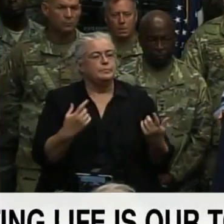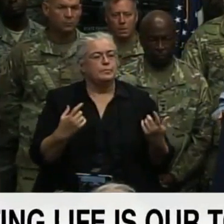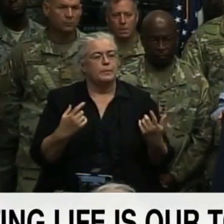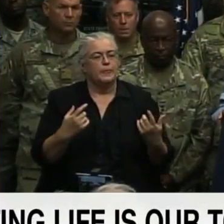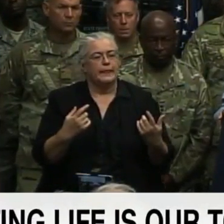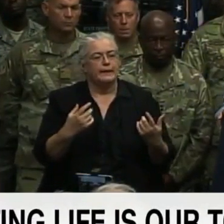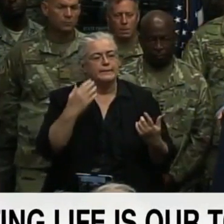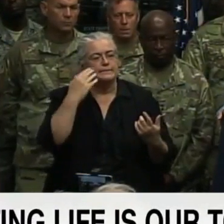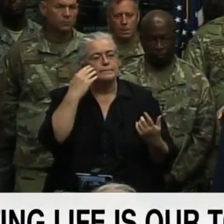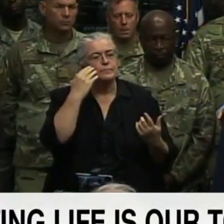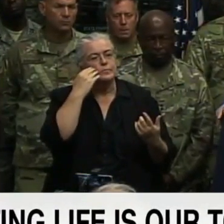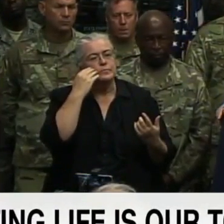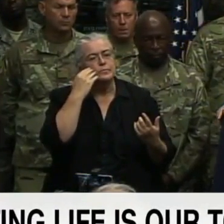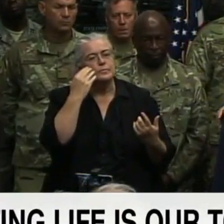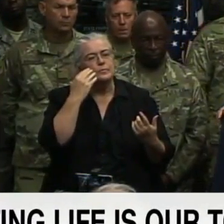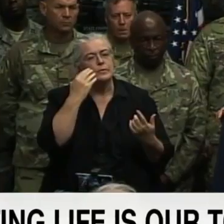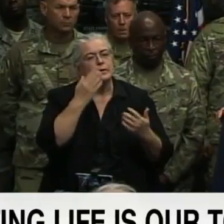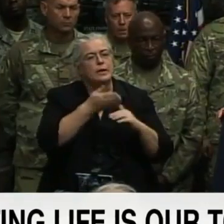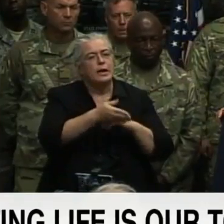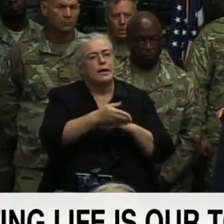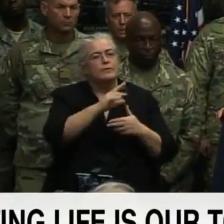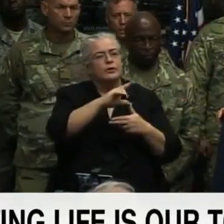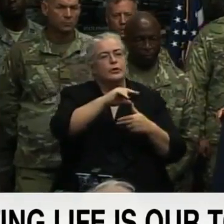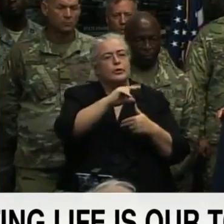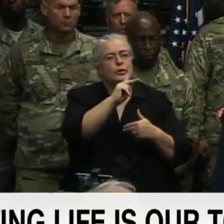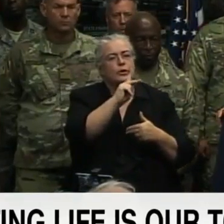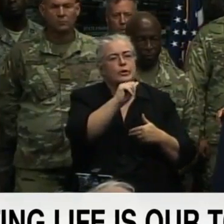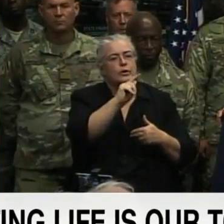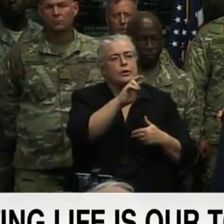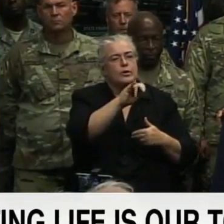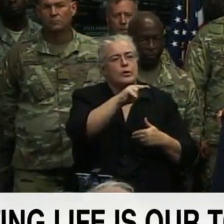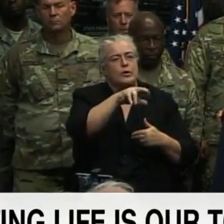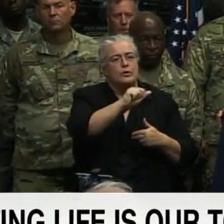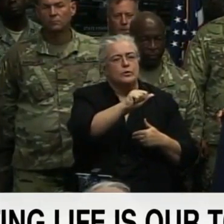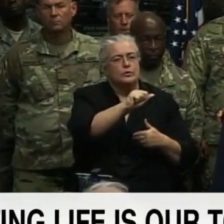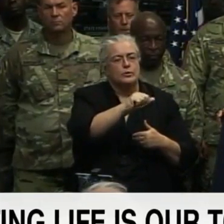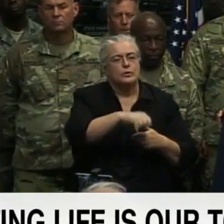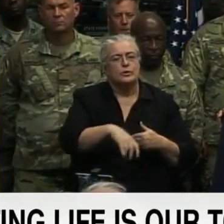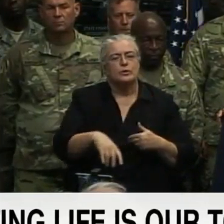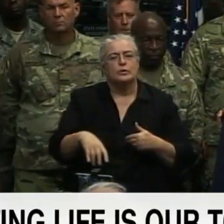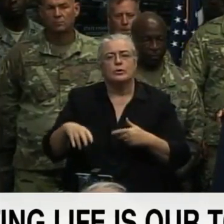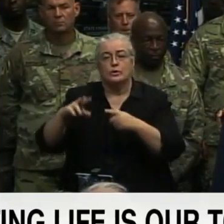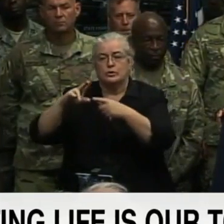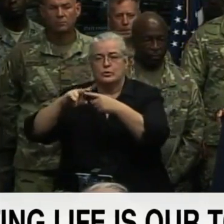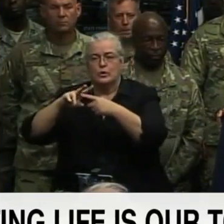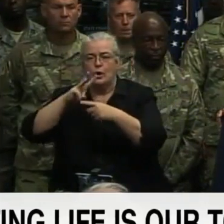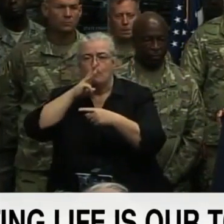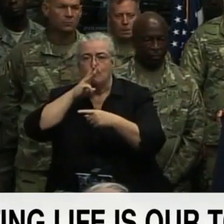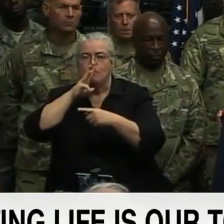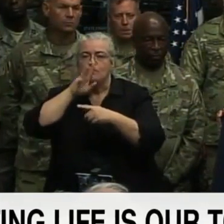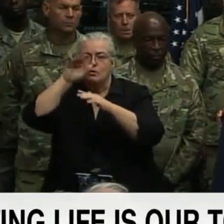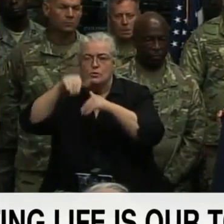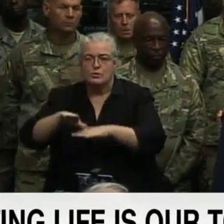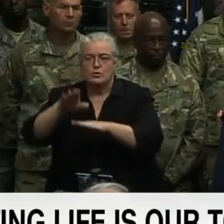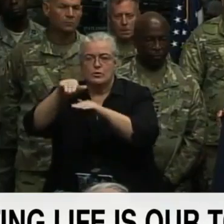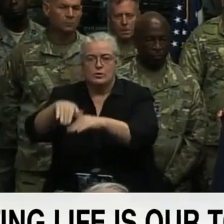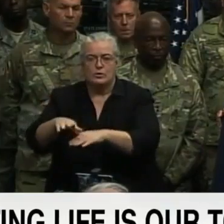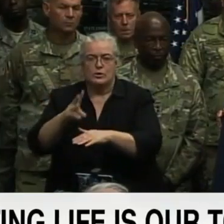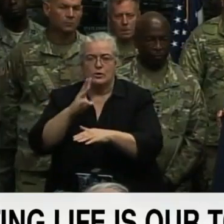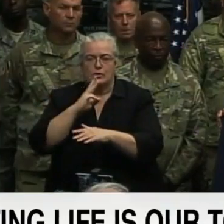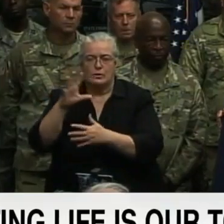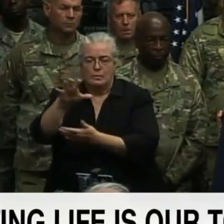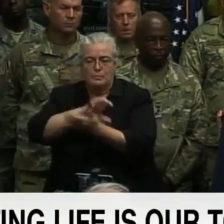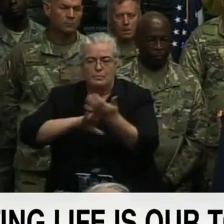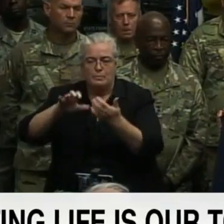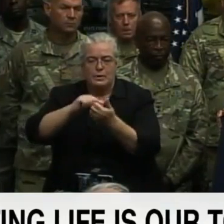familiar with what we saw after Katrina, which is ocean water, salt water, especially in southwest Florida, mixing